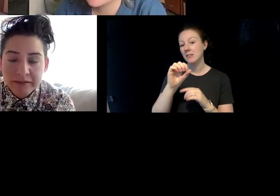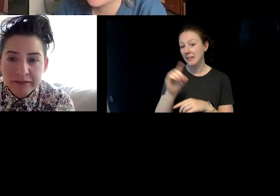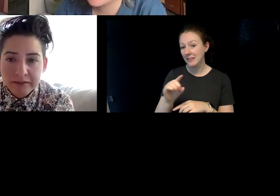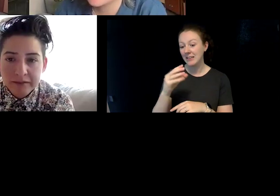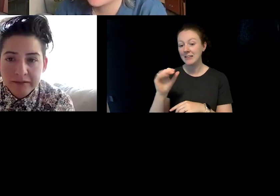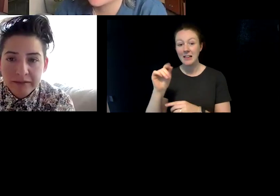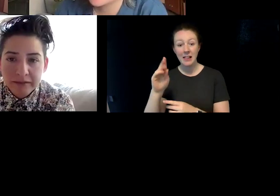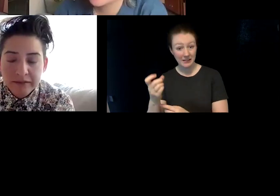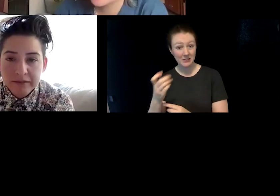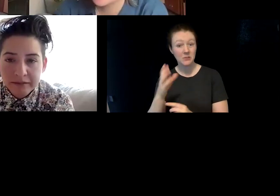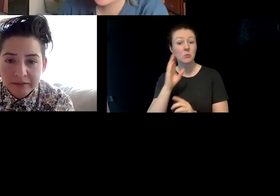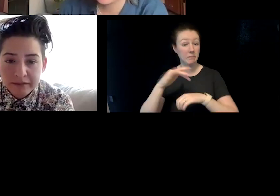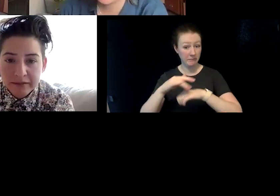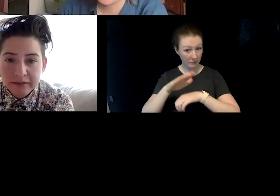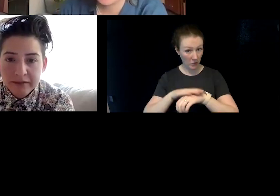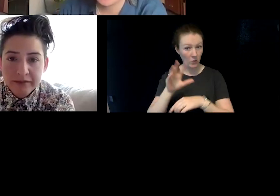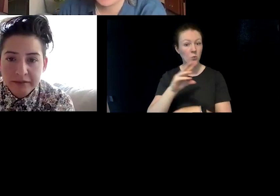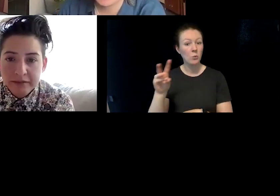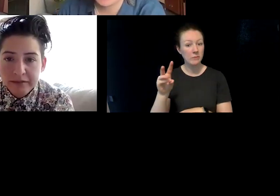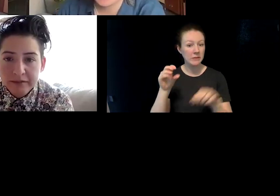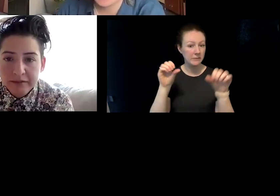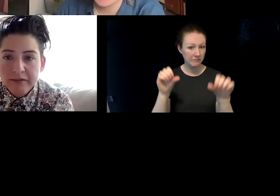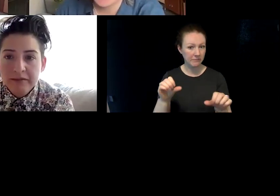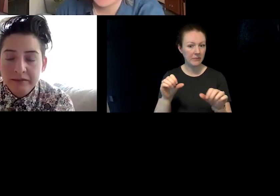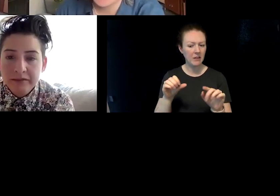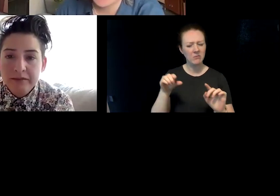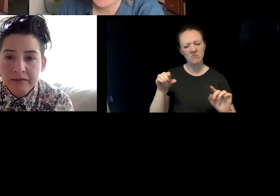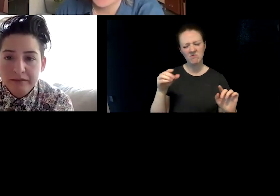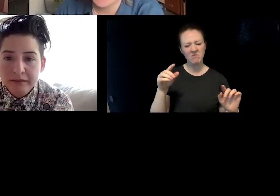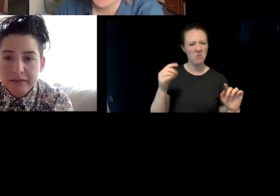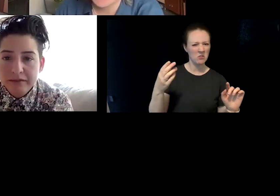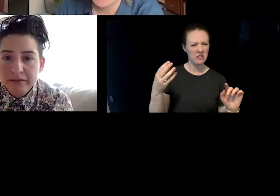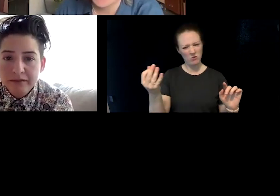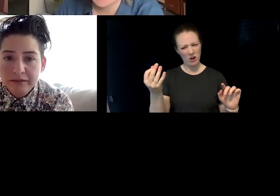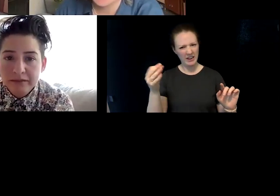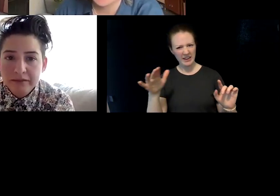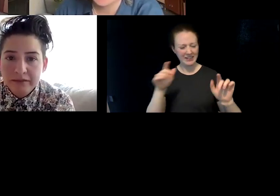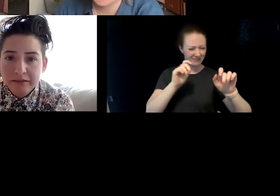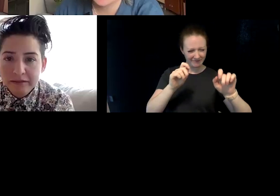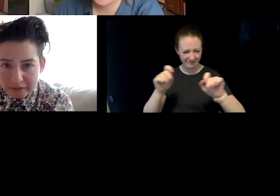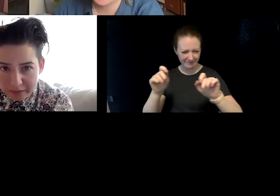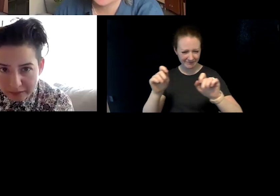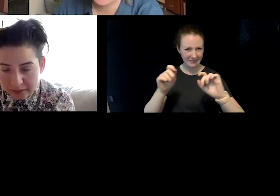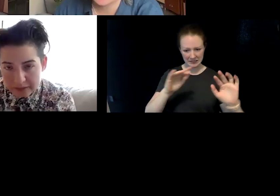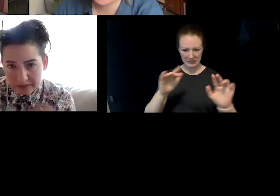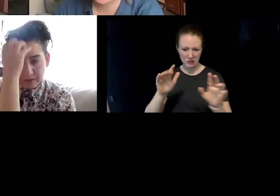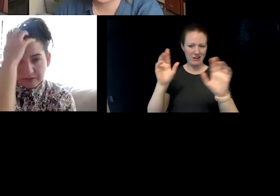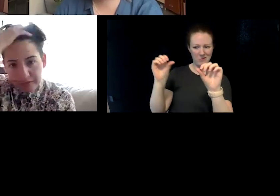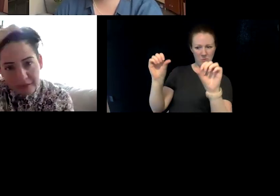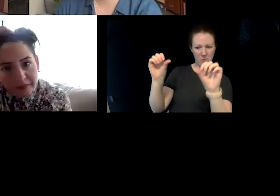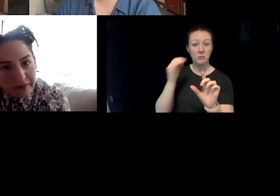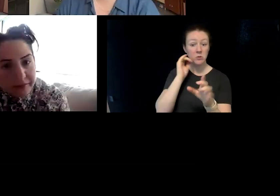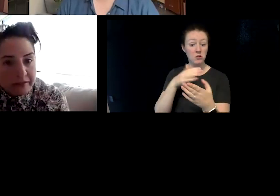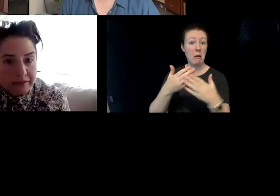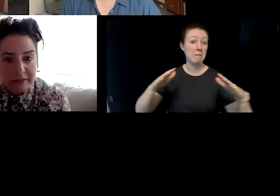be available on our website probably by the end of the week, once we get everything sort of edited and put together. So if you arrived a bit late,